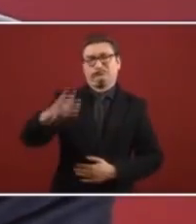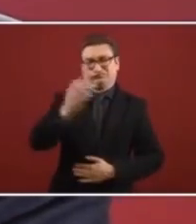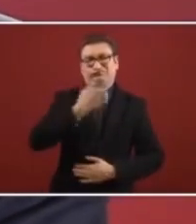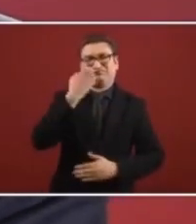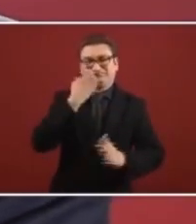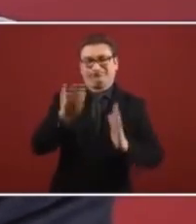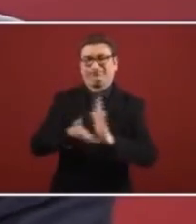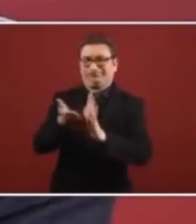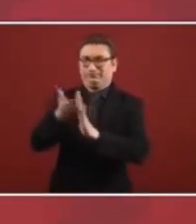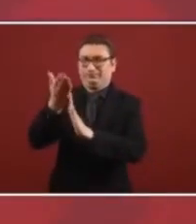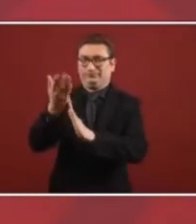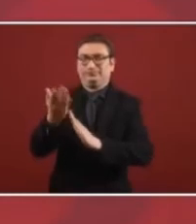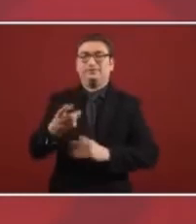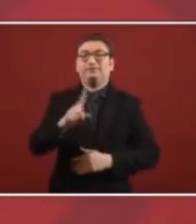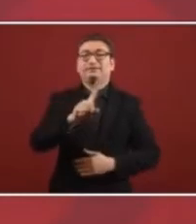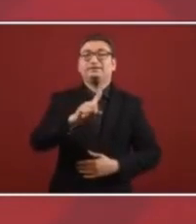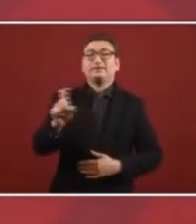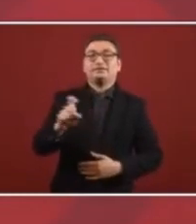schools.